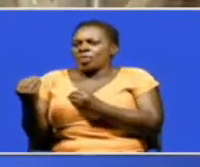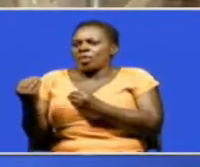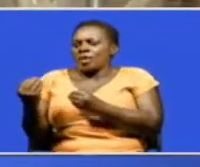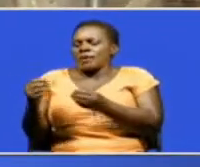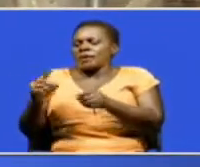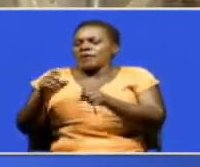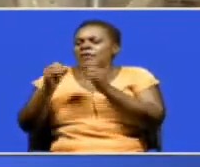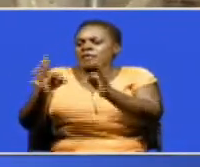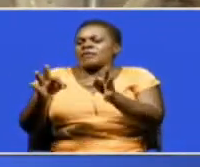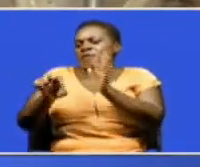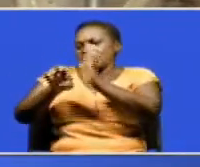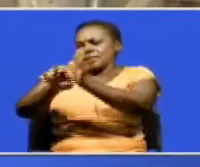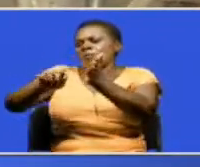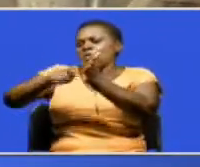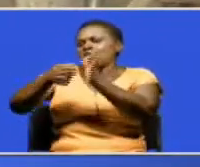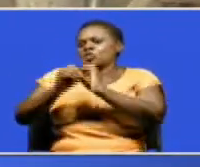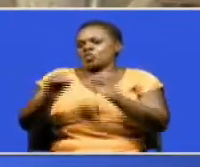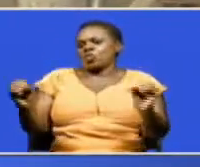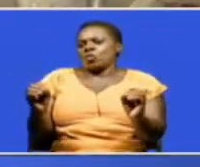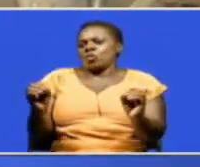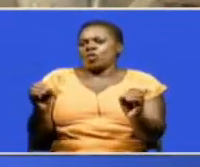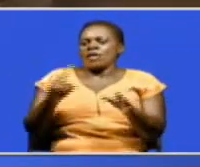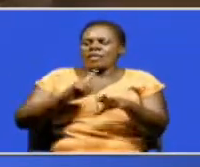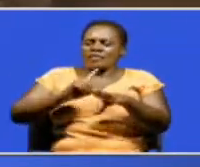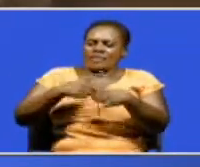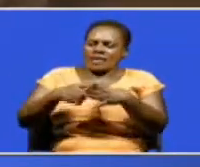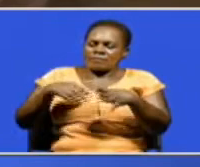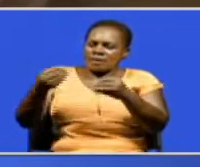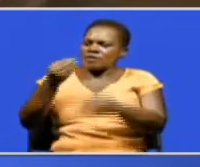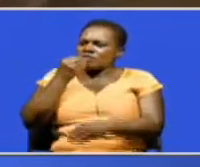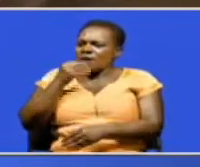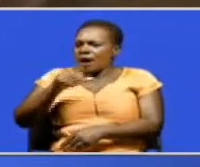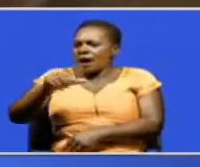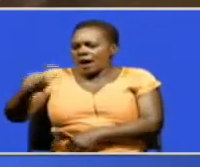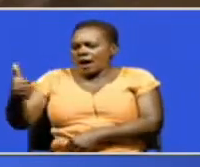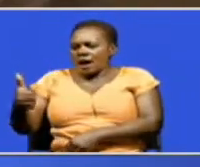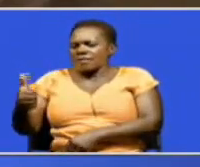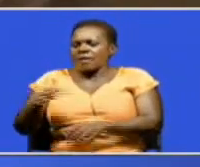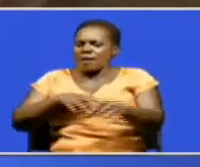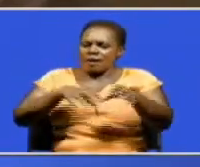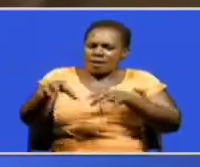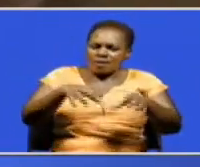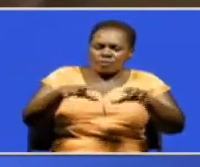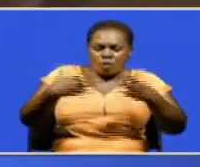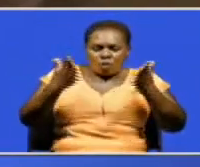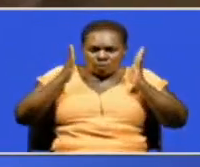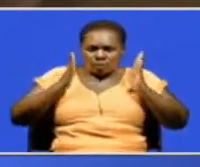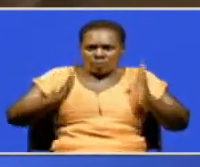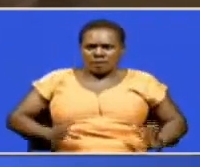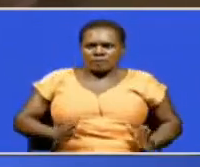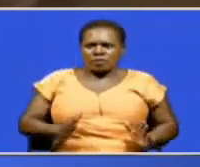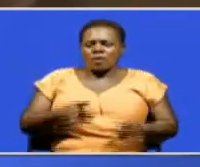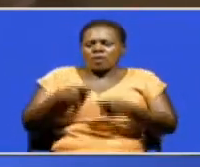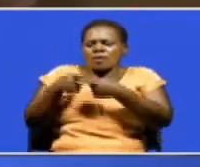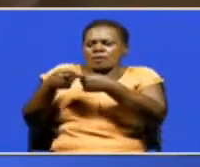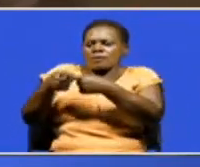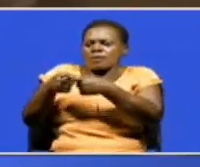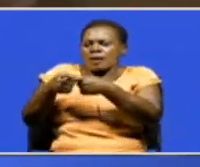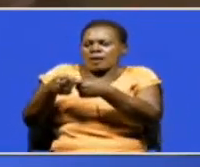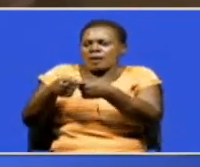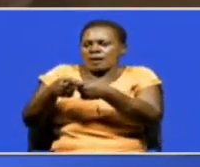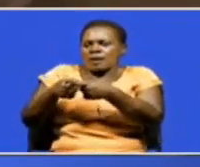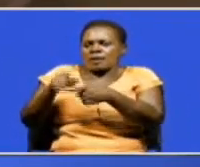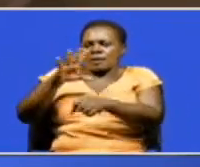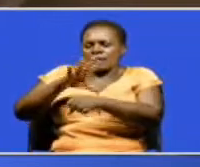one. From then I start by feeding. Just like any other animal or human being, these rats and mice